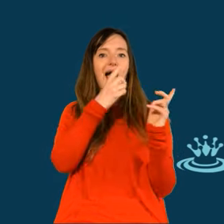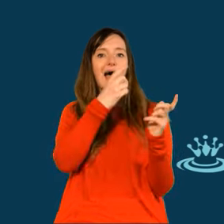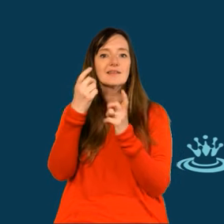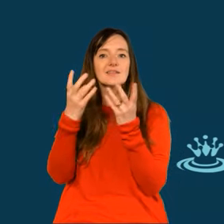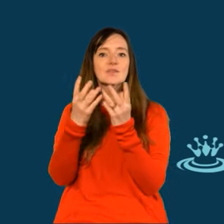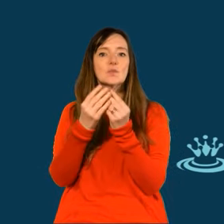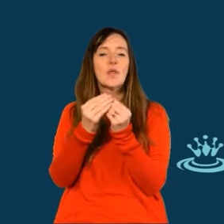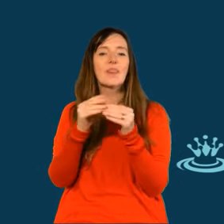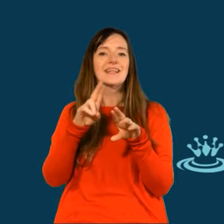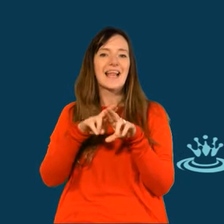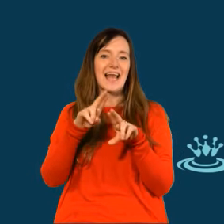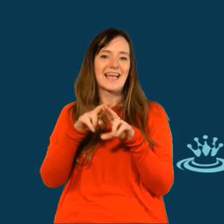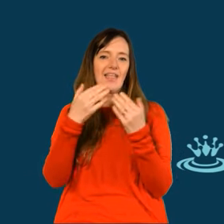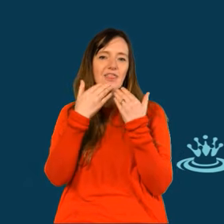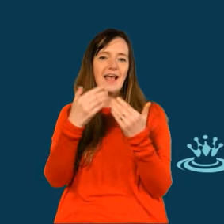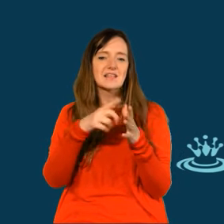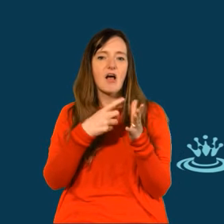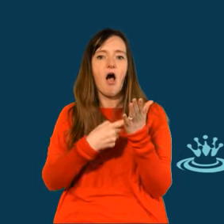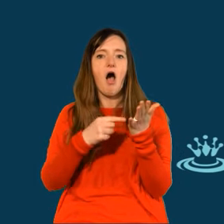Thanks, Arthur.